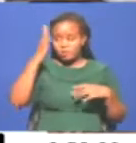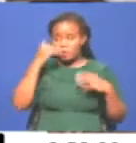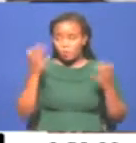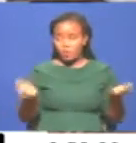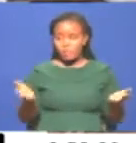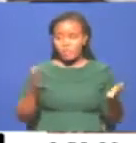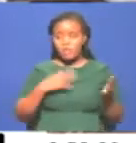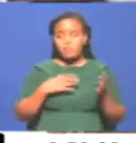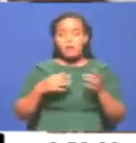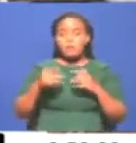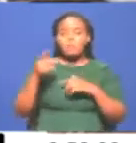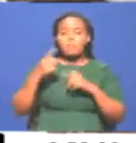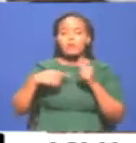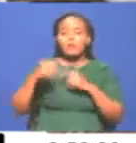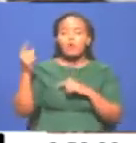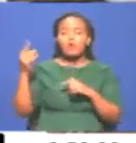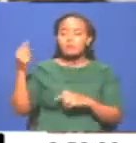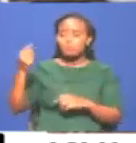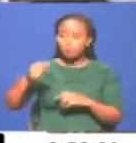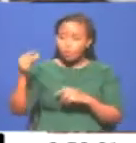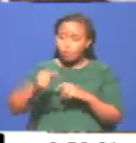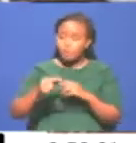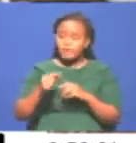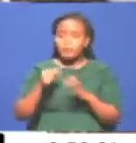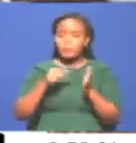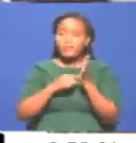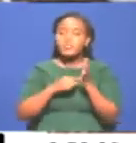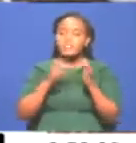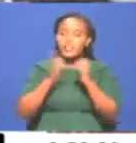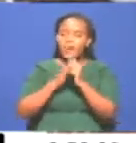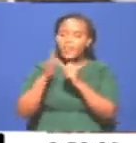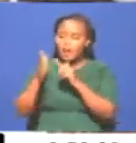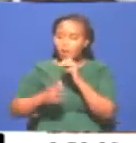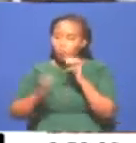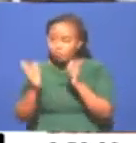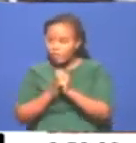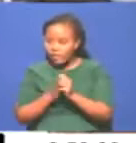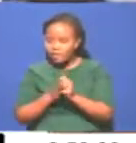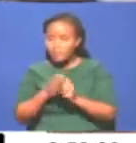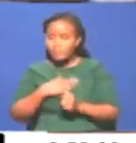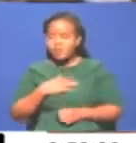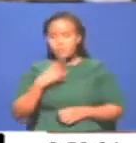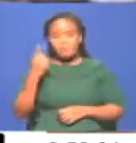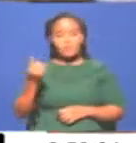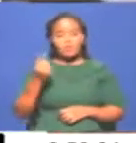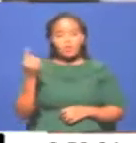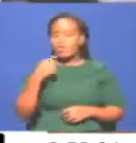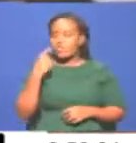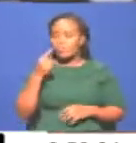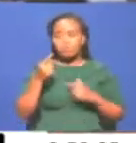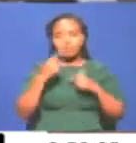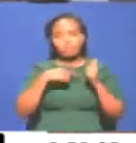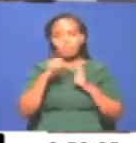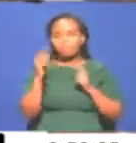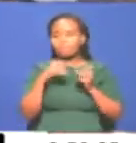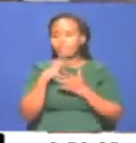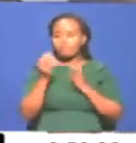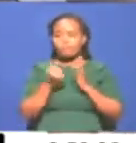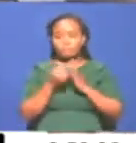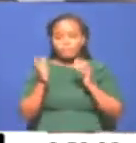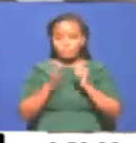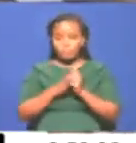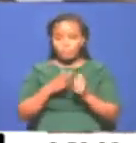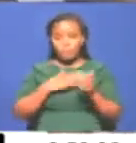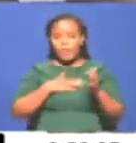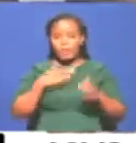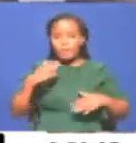won 9 out of 9. I think in our category I'm the only one who got 9 out of 9, and I'm very happy, and I want to thank